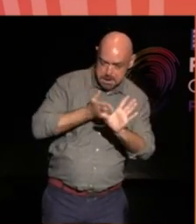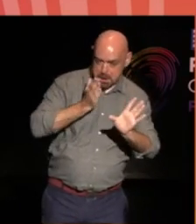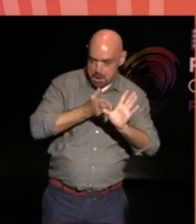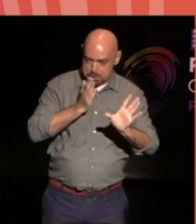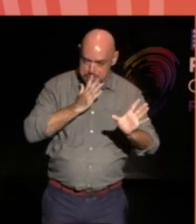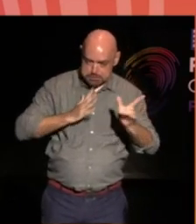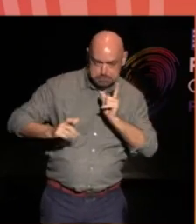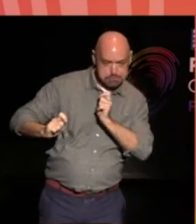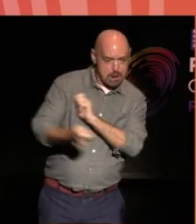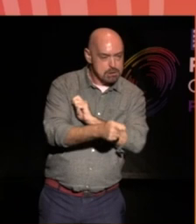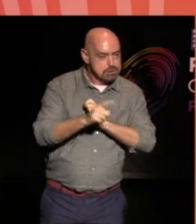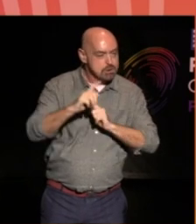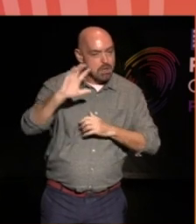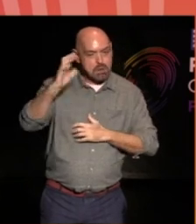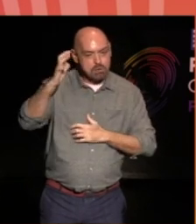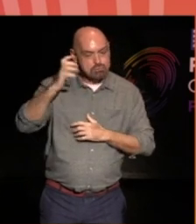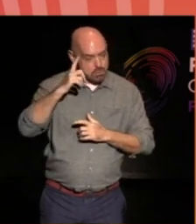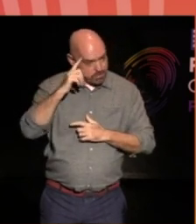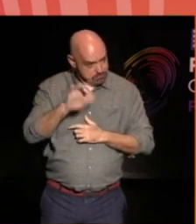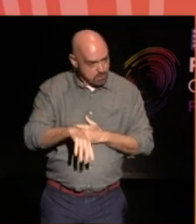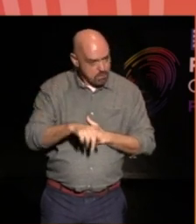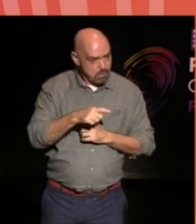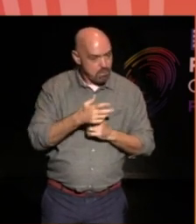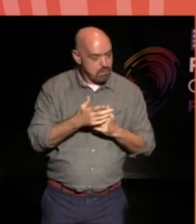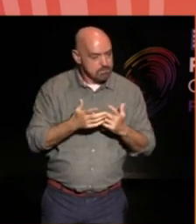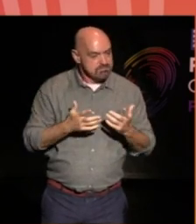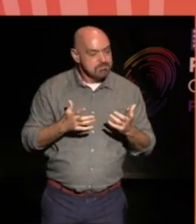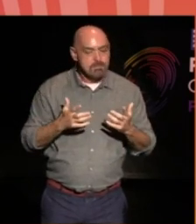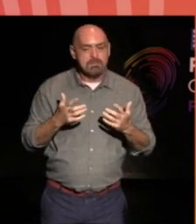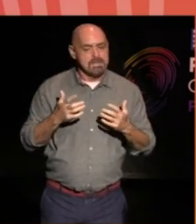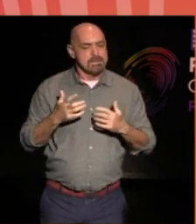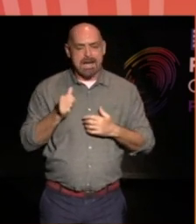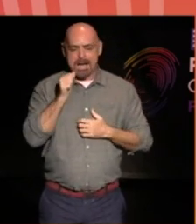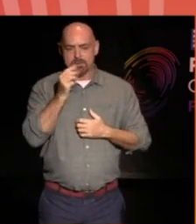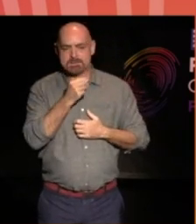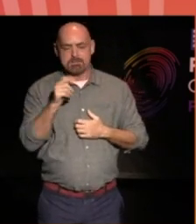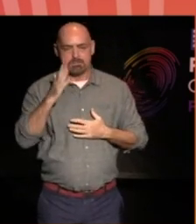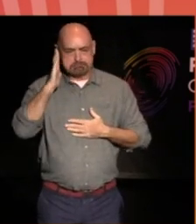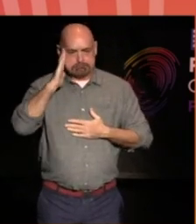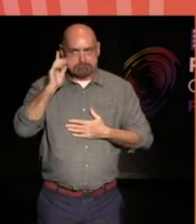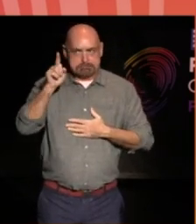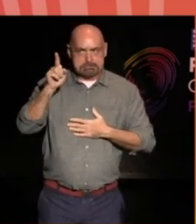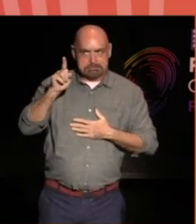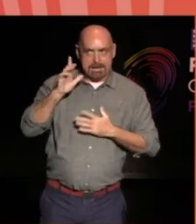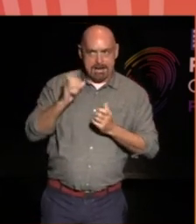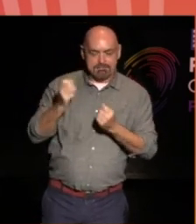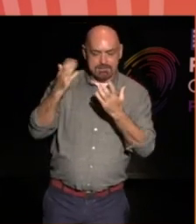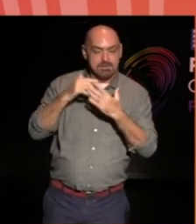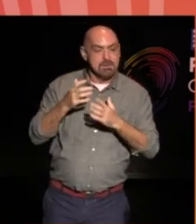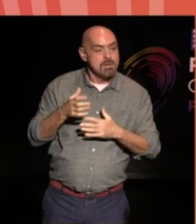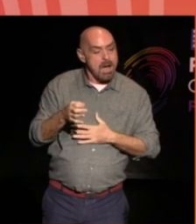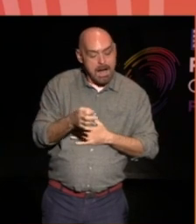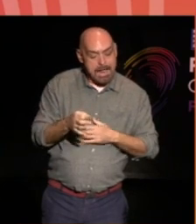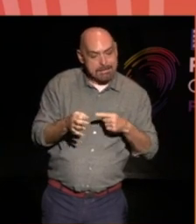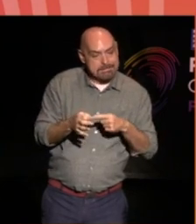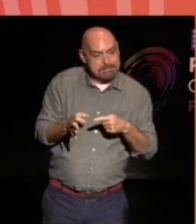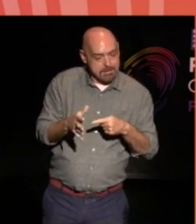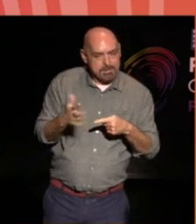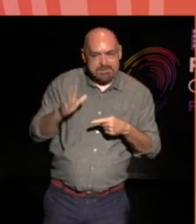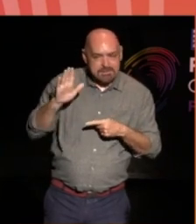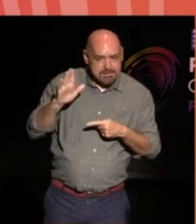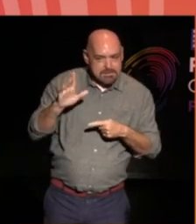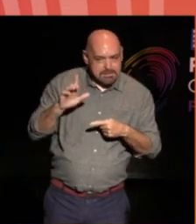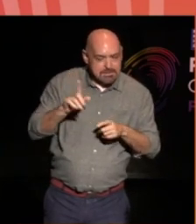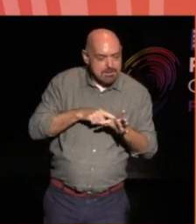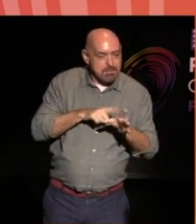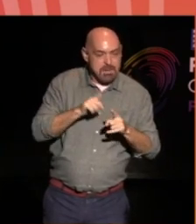these countries? Because finally people are saying there is a climate emergency. It's like, you know, the small islands have been saying it for years, but all of a